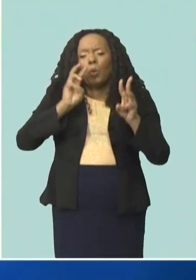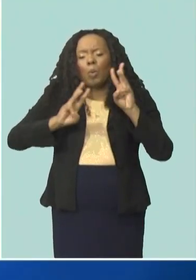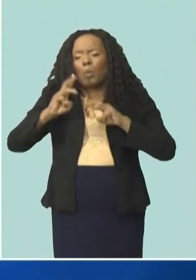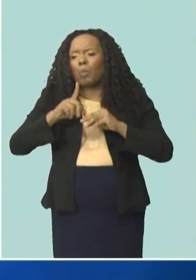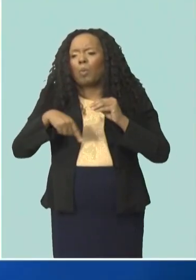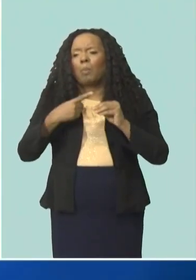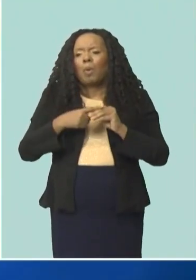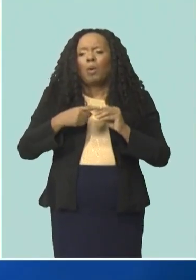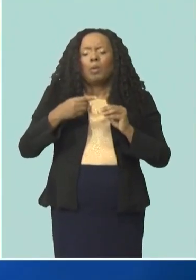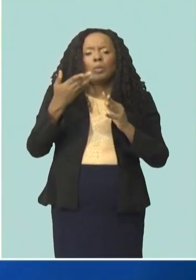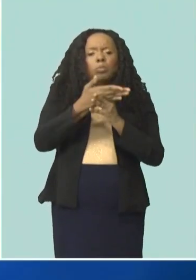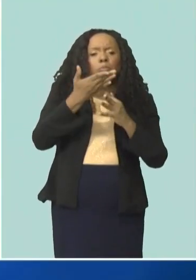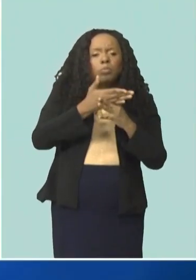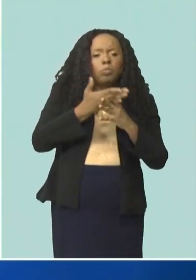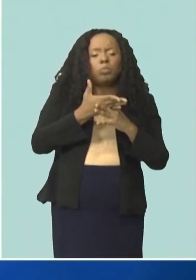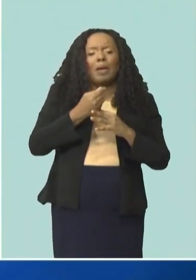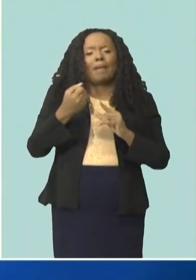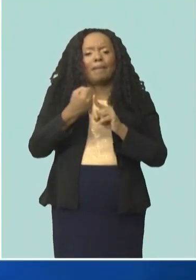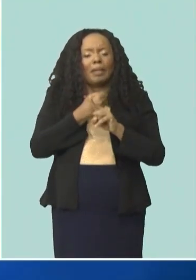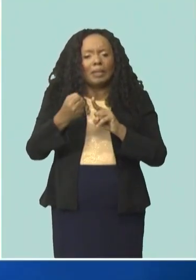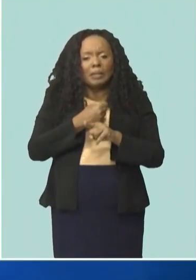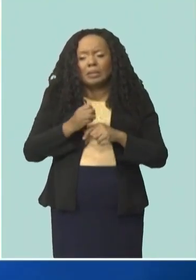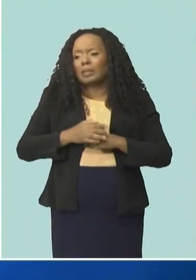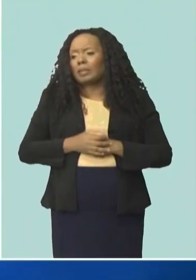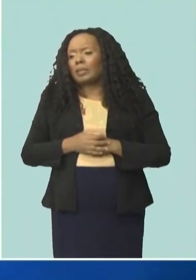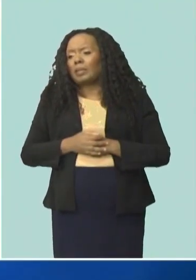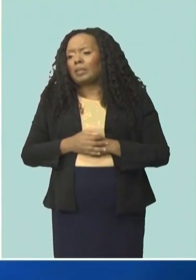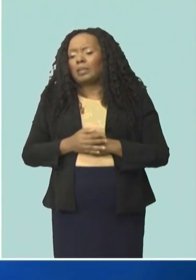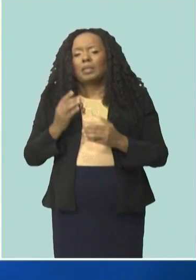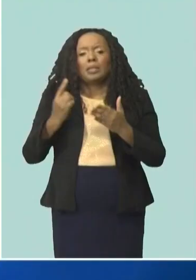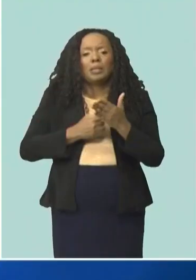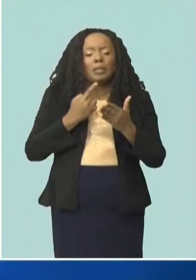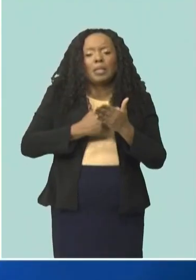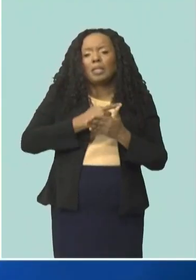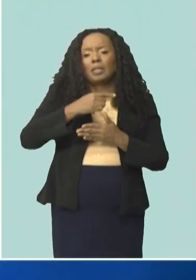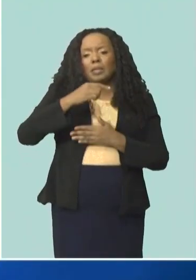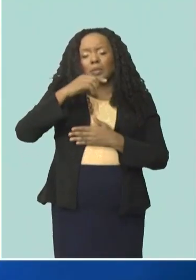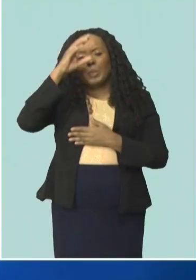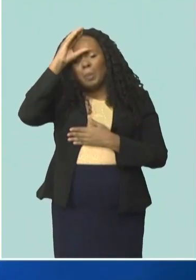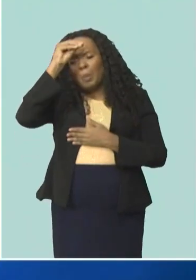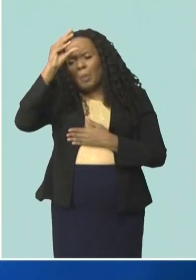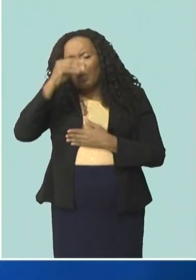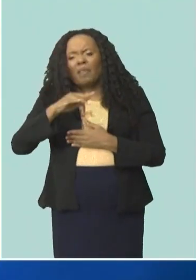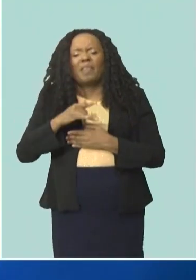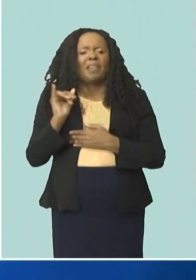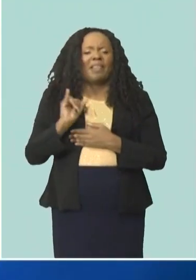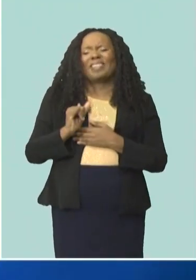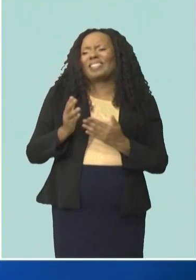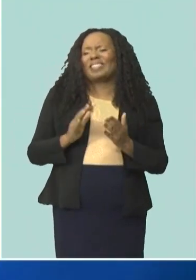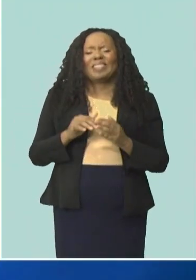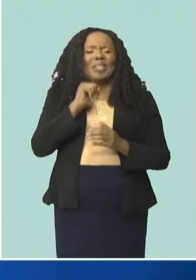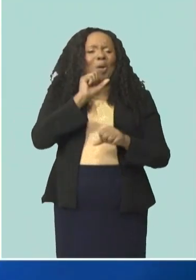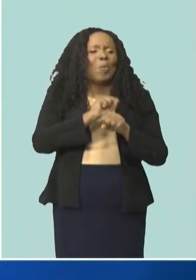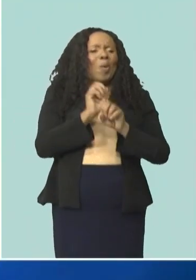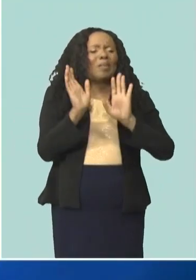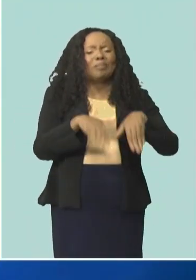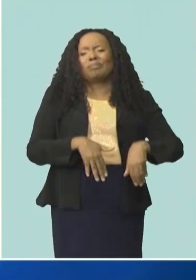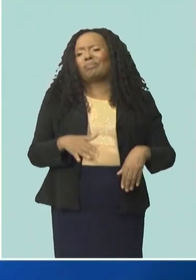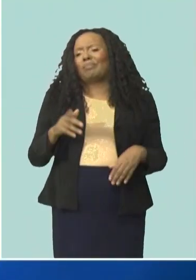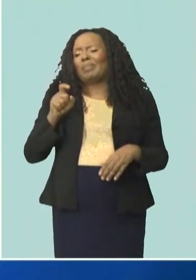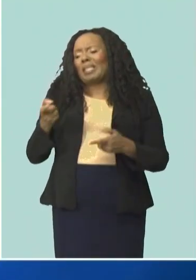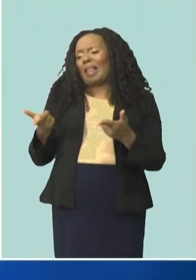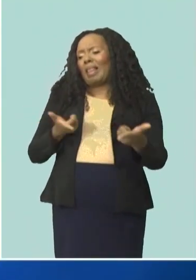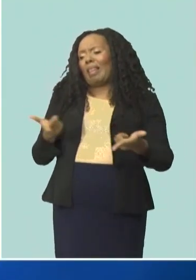who feels as though the only place in the world for him is on the block. And for the daughter who feels like she